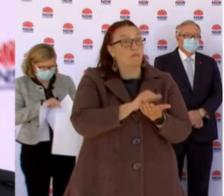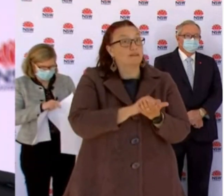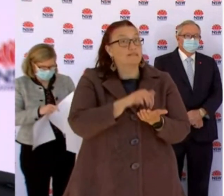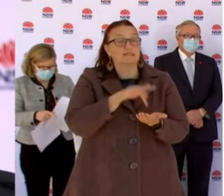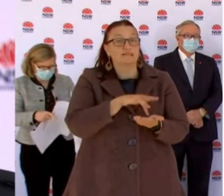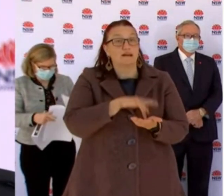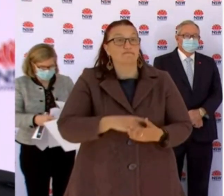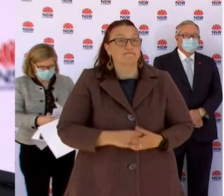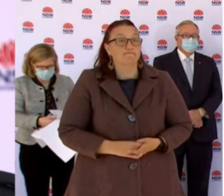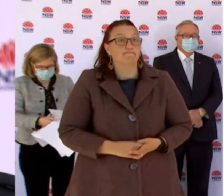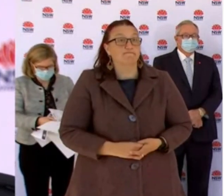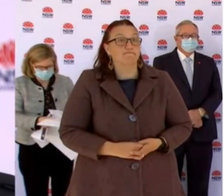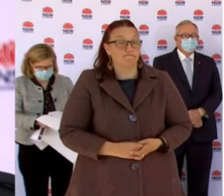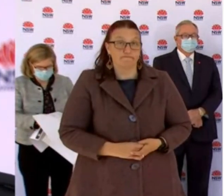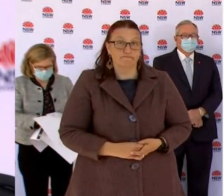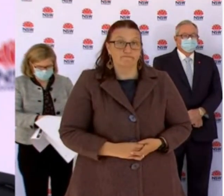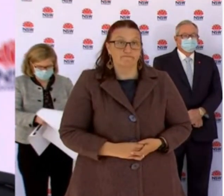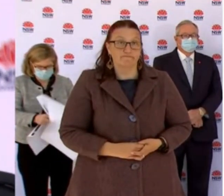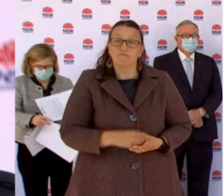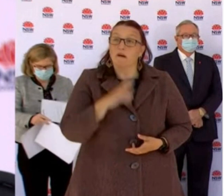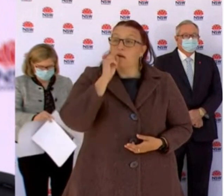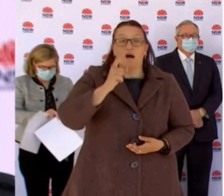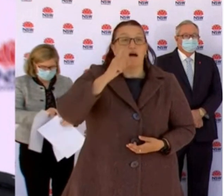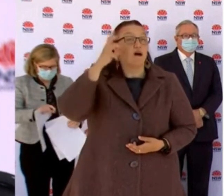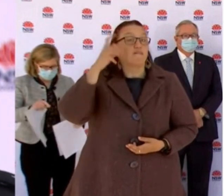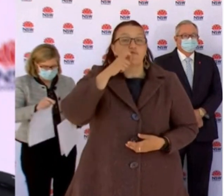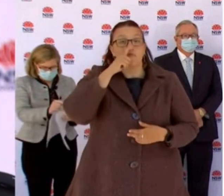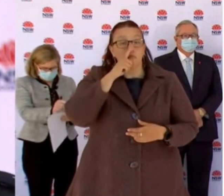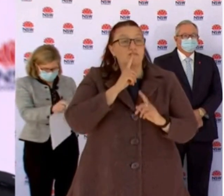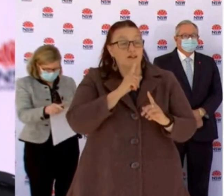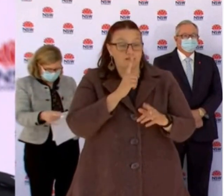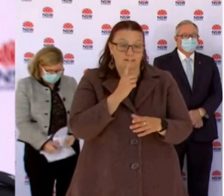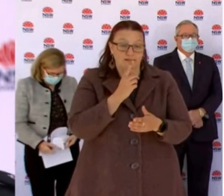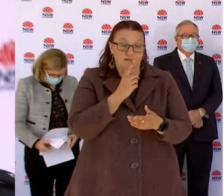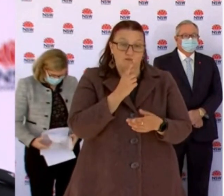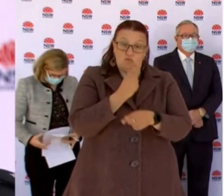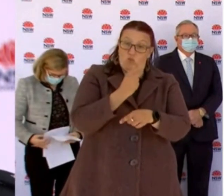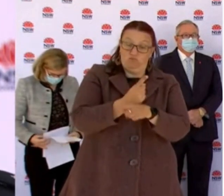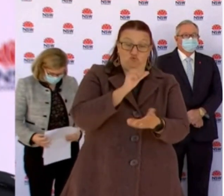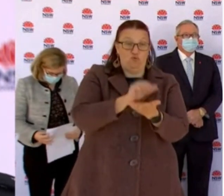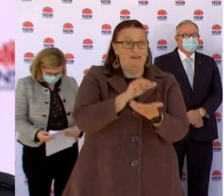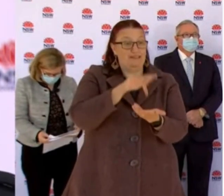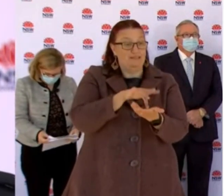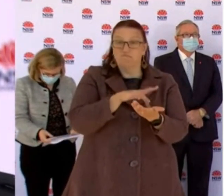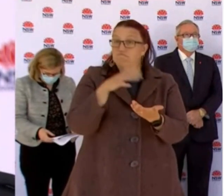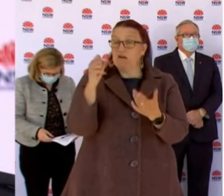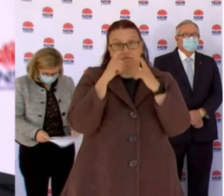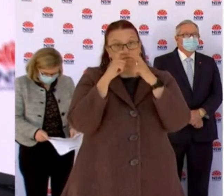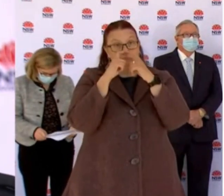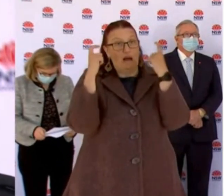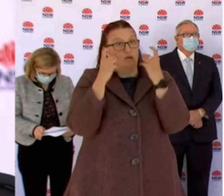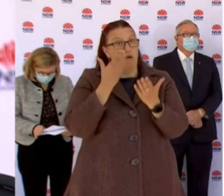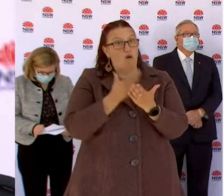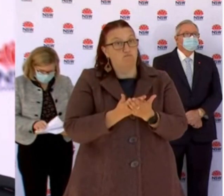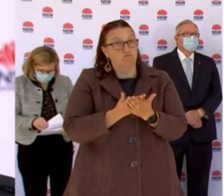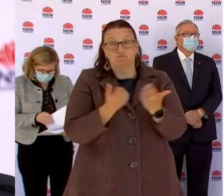this over the last couple of days, that they were a place where people should be, particularly concerned about wearing a mask, and there